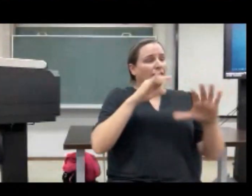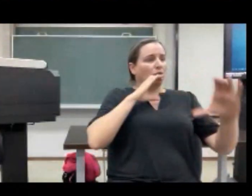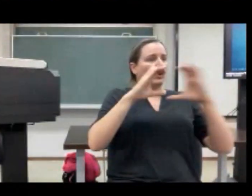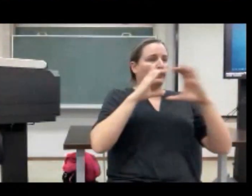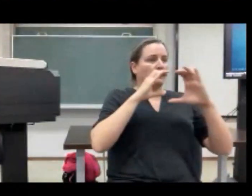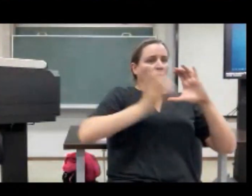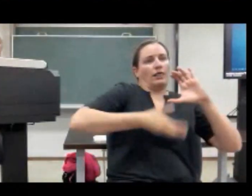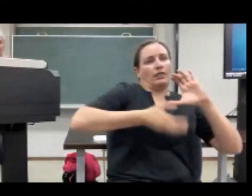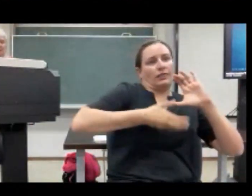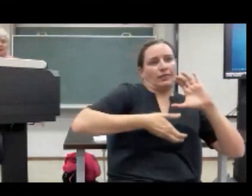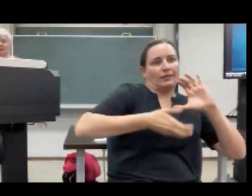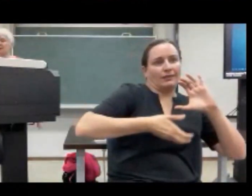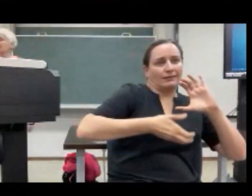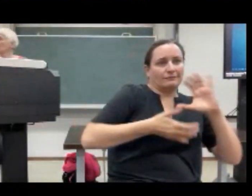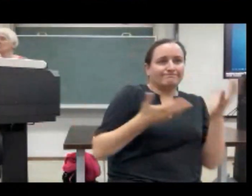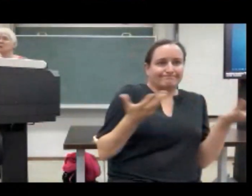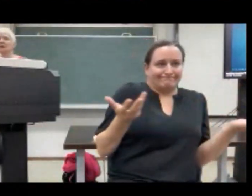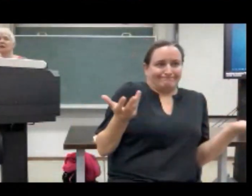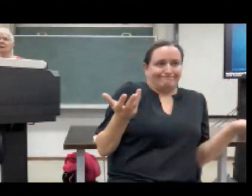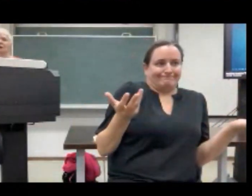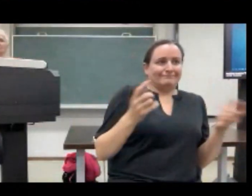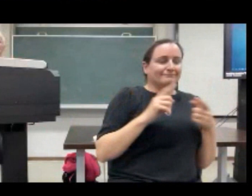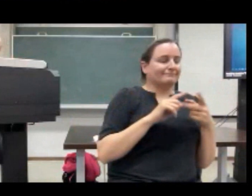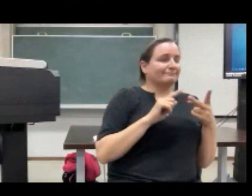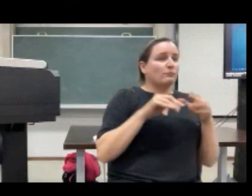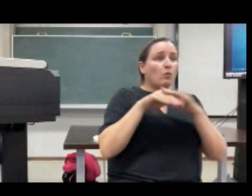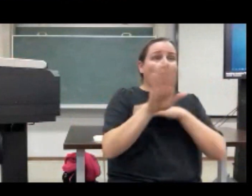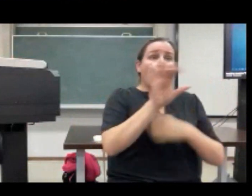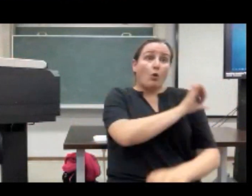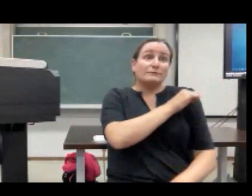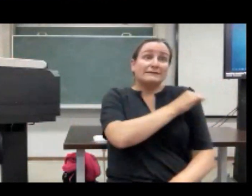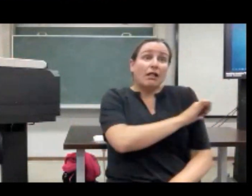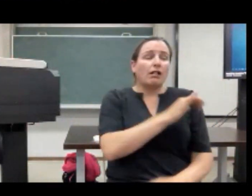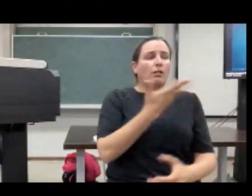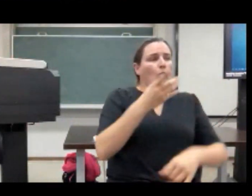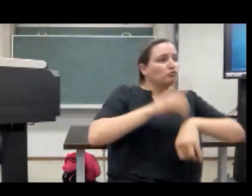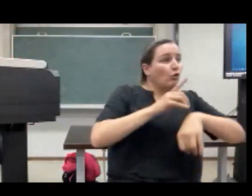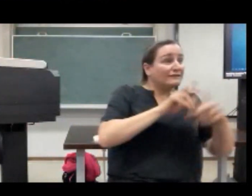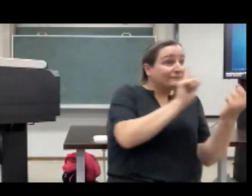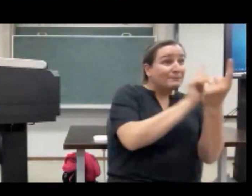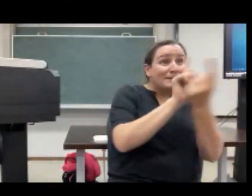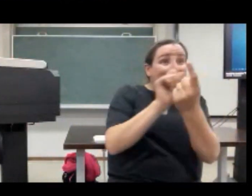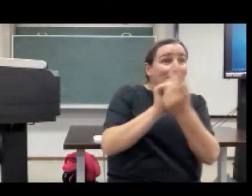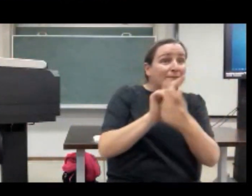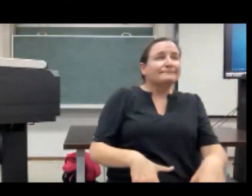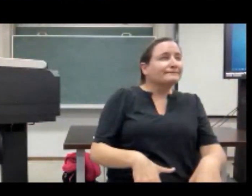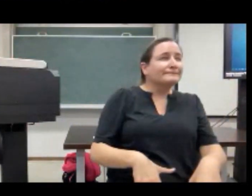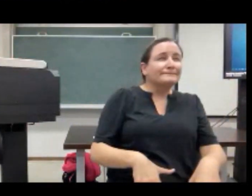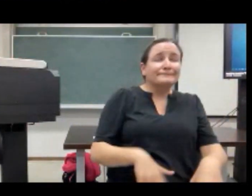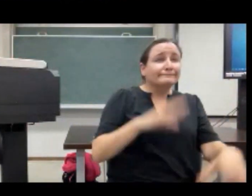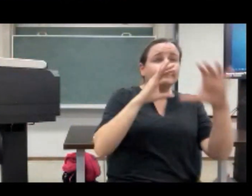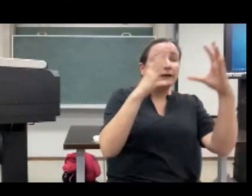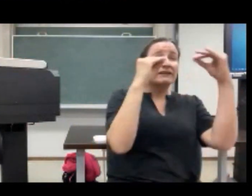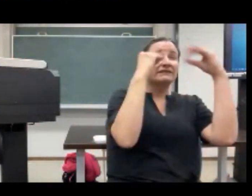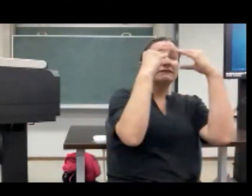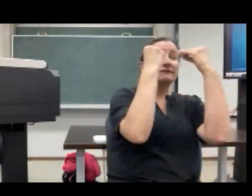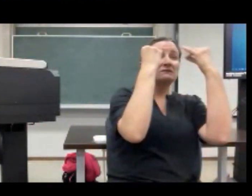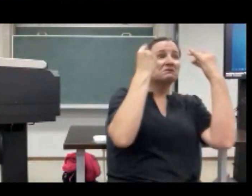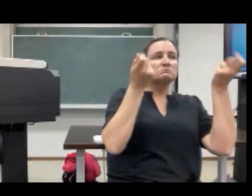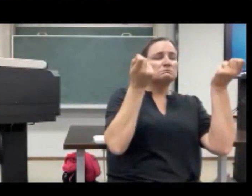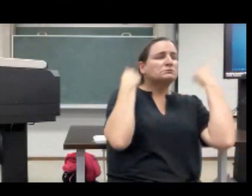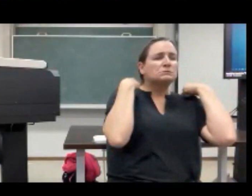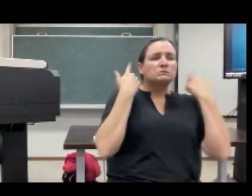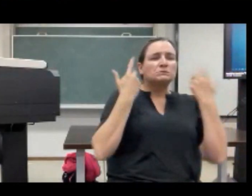No communication access at the hospital or doctor's surgeries. Being sent to a